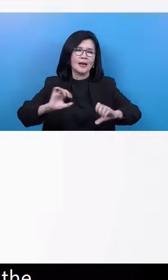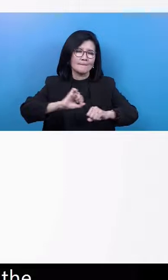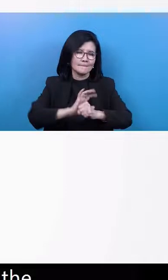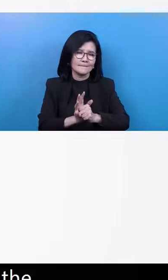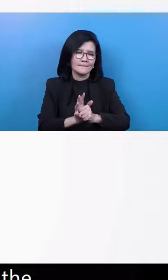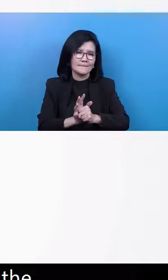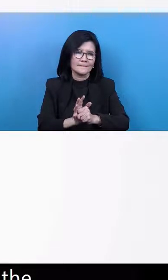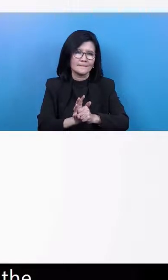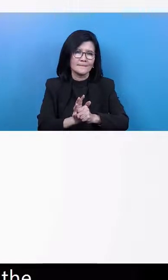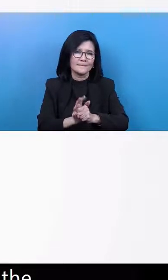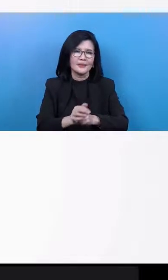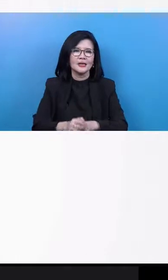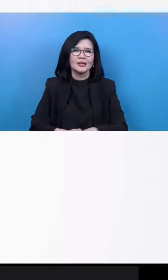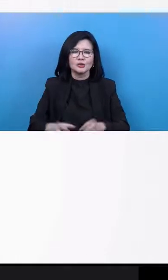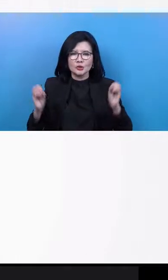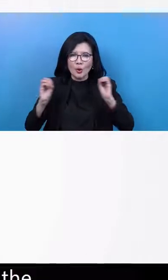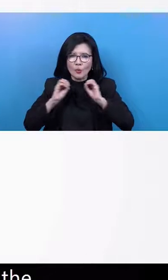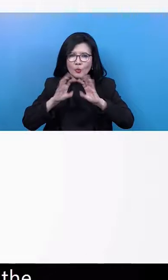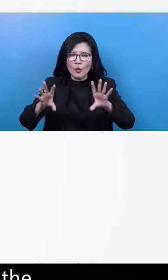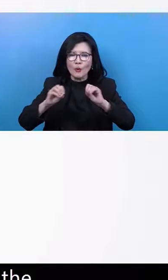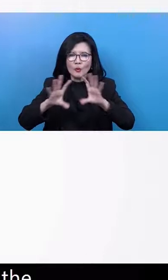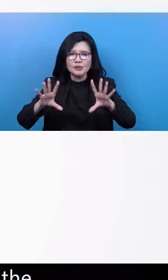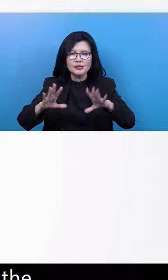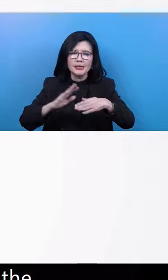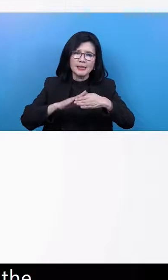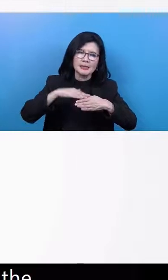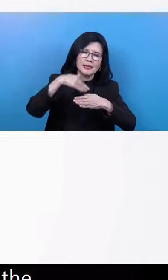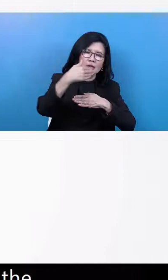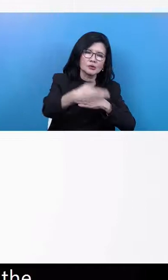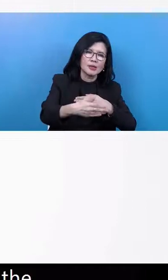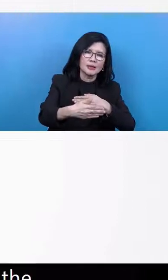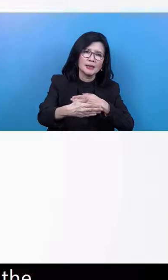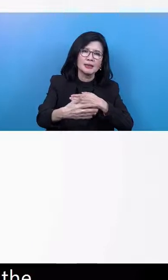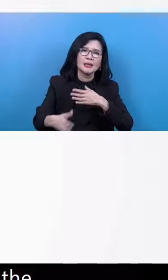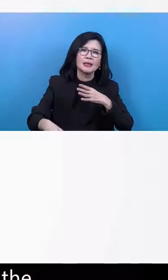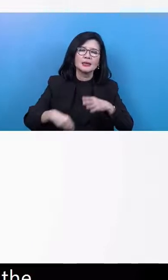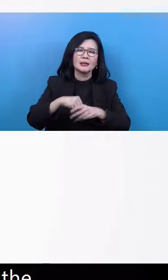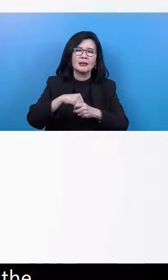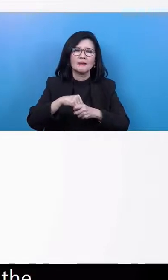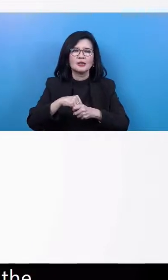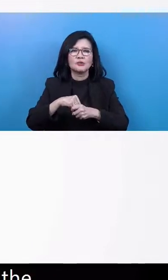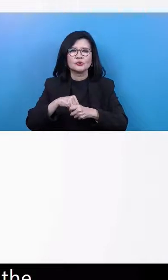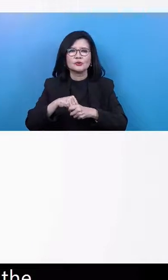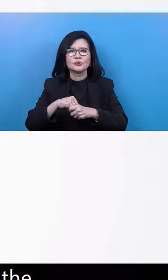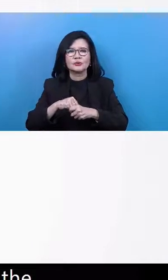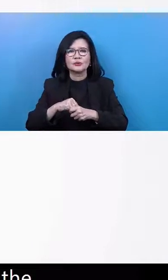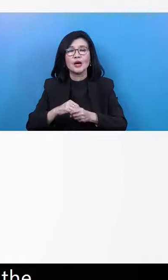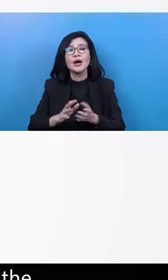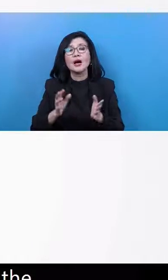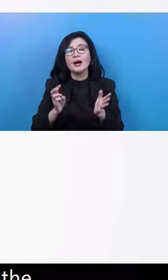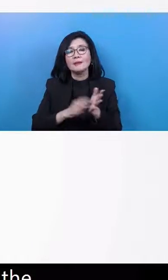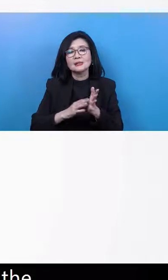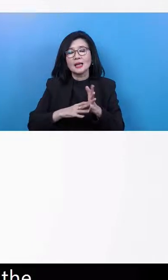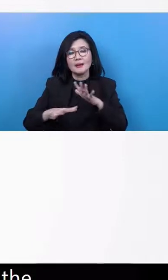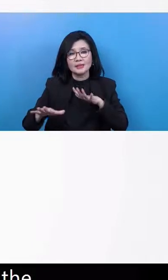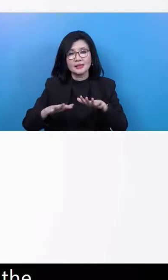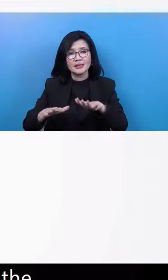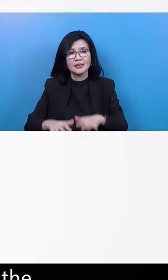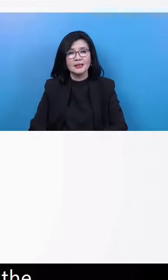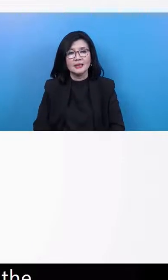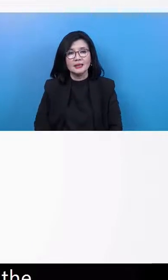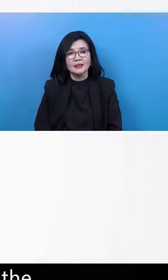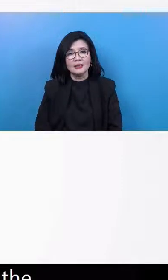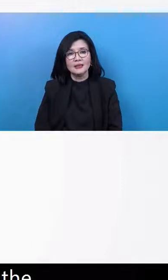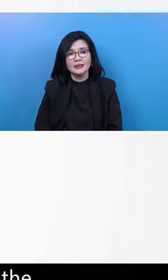sustainability, which include disaster management. In this regard, I would like to inform that sectoral collaboration as well as